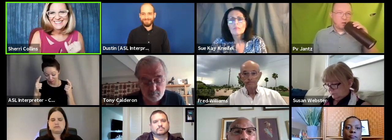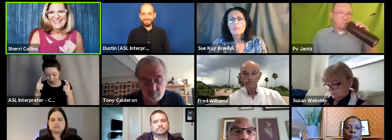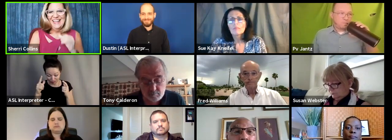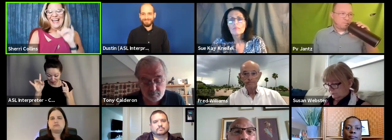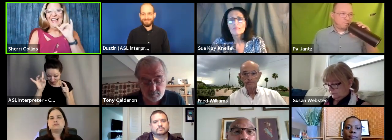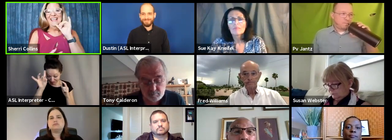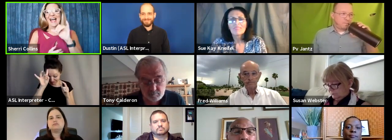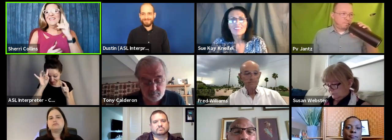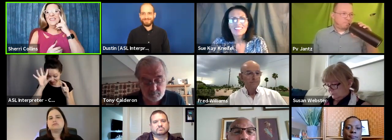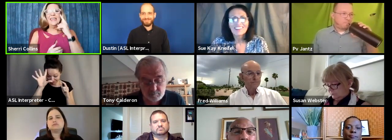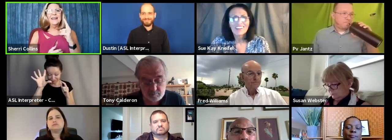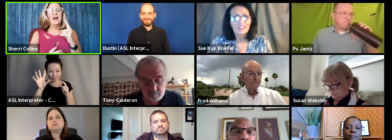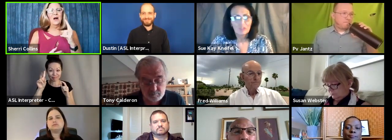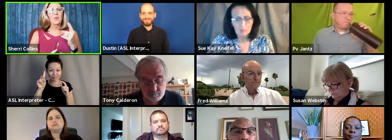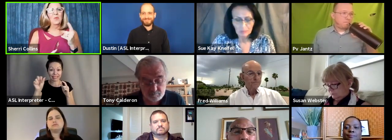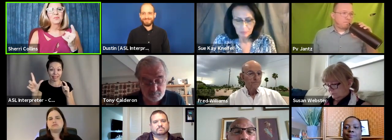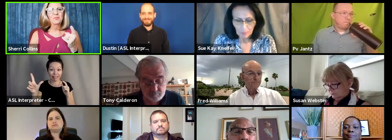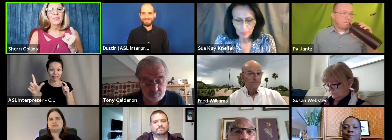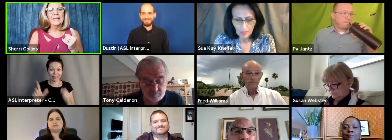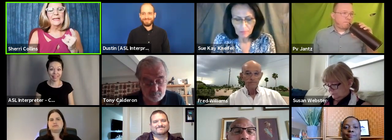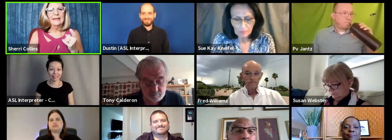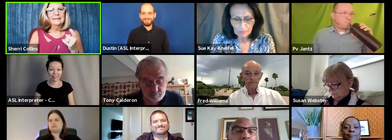project. I think